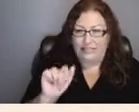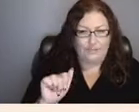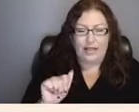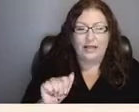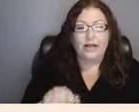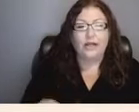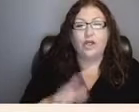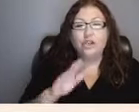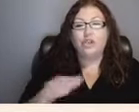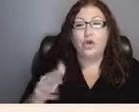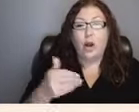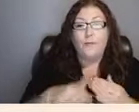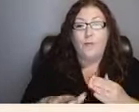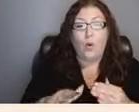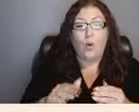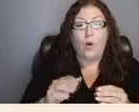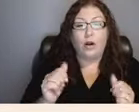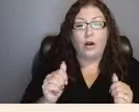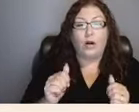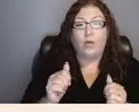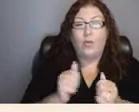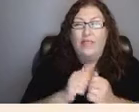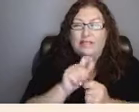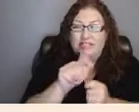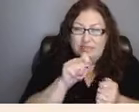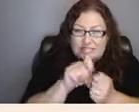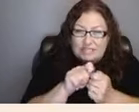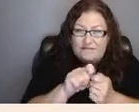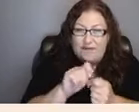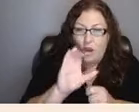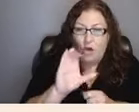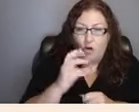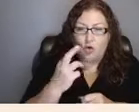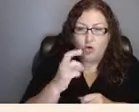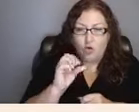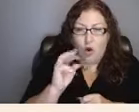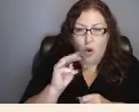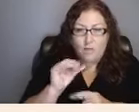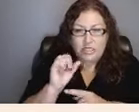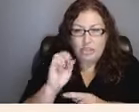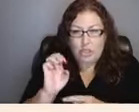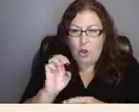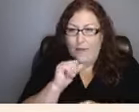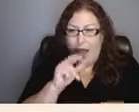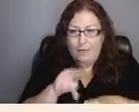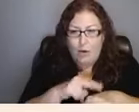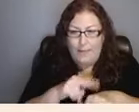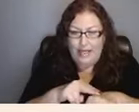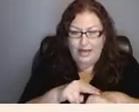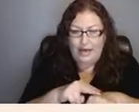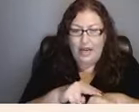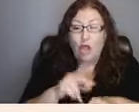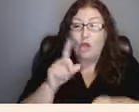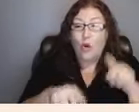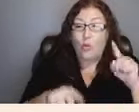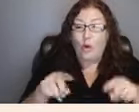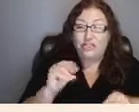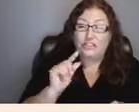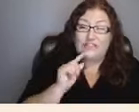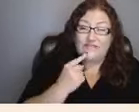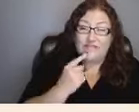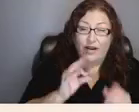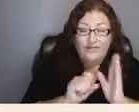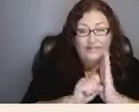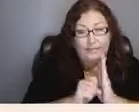are born with a specific chromosomal abnormality. Although the range and severity of symptoms may